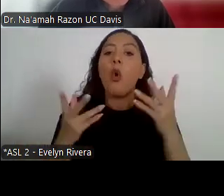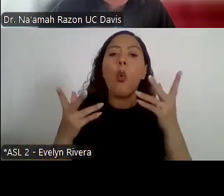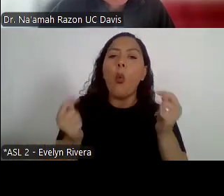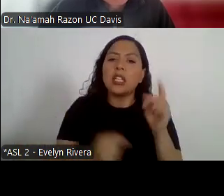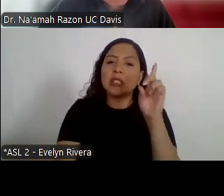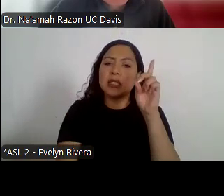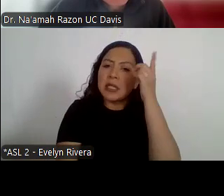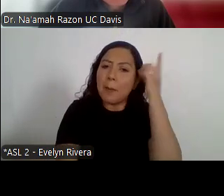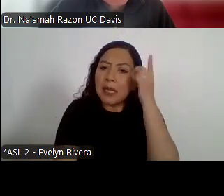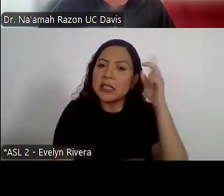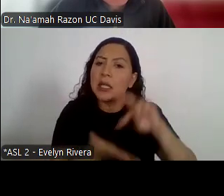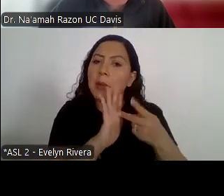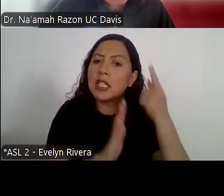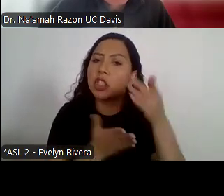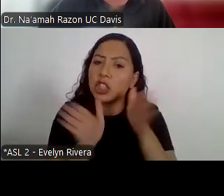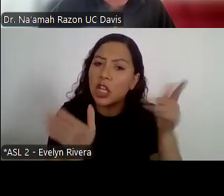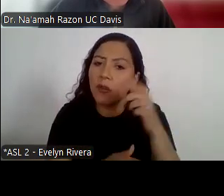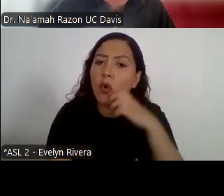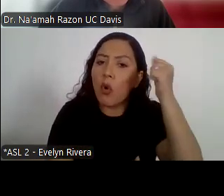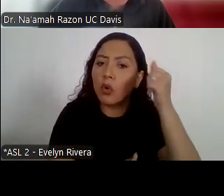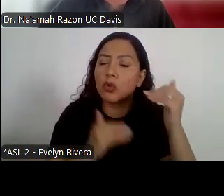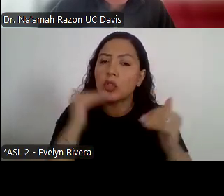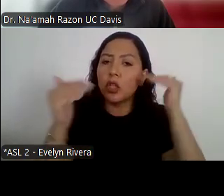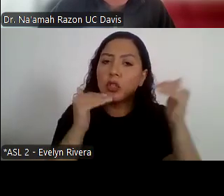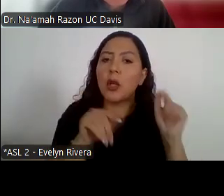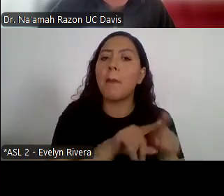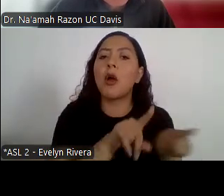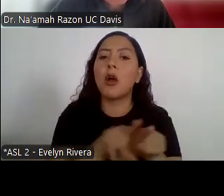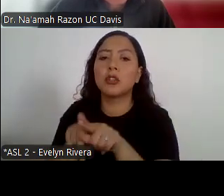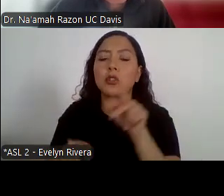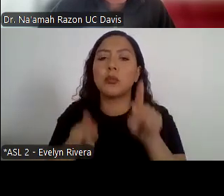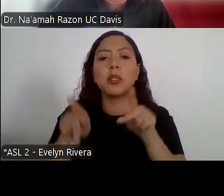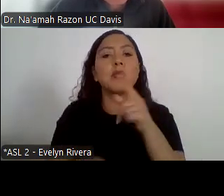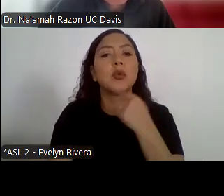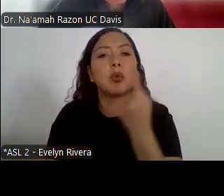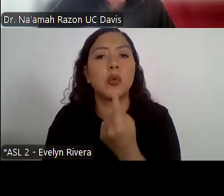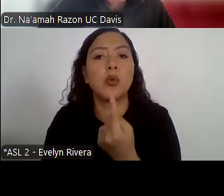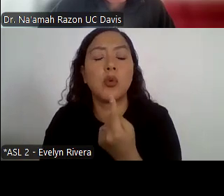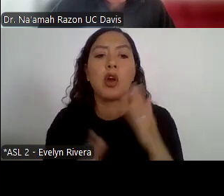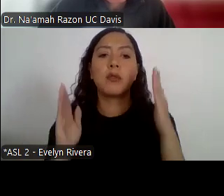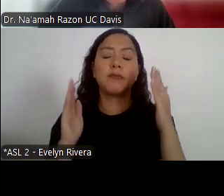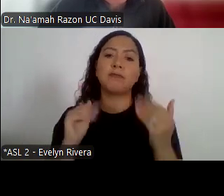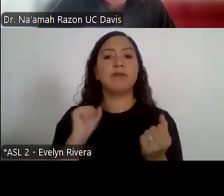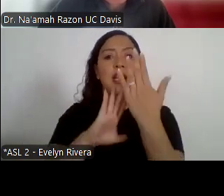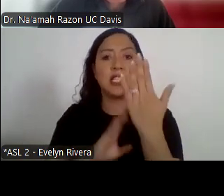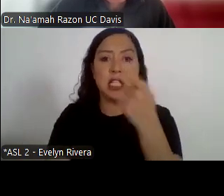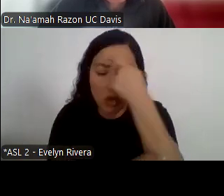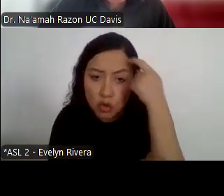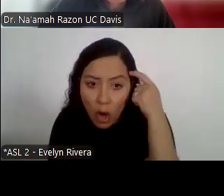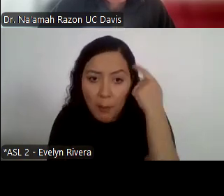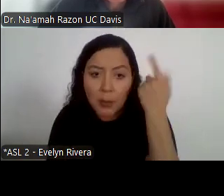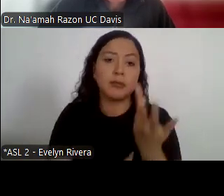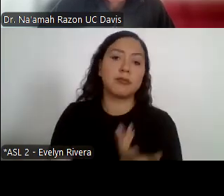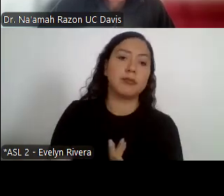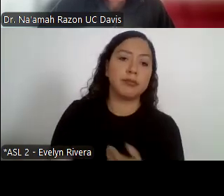means generally for older adults, but what does this actually mean for people who are dealing with trauma or a lot of movement, border crossings in their lives?